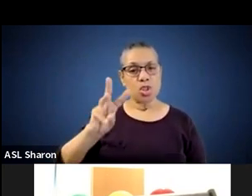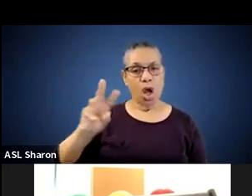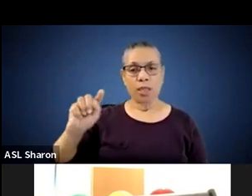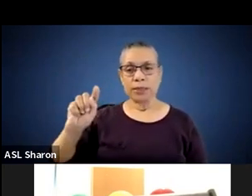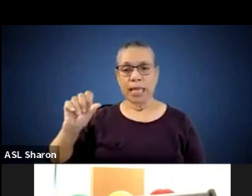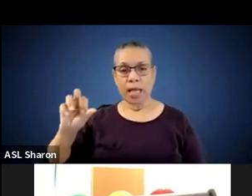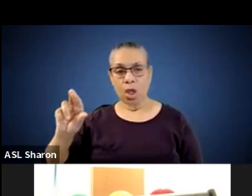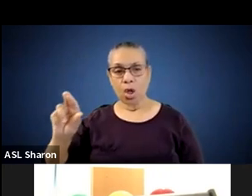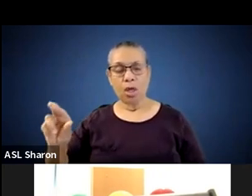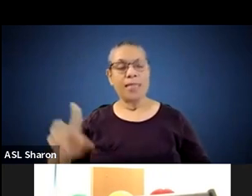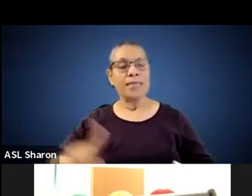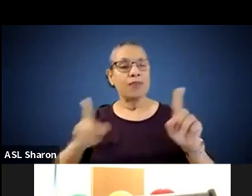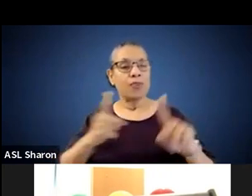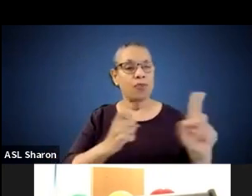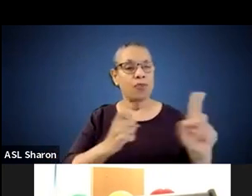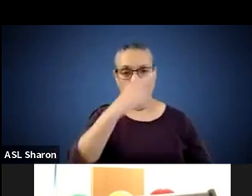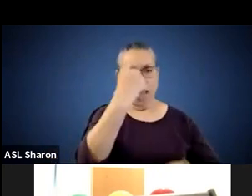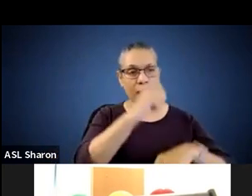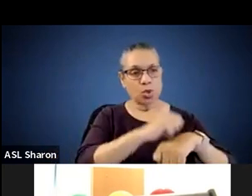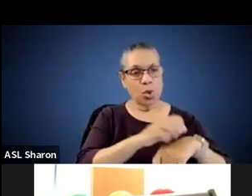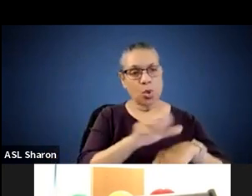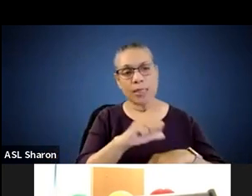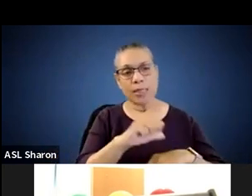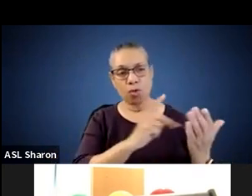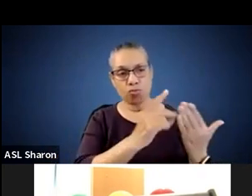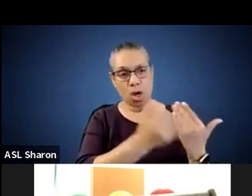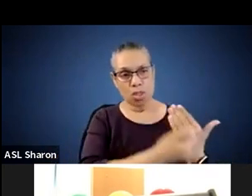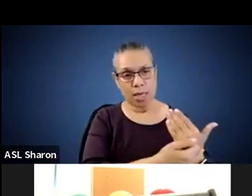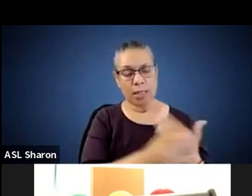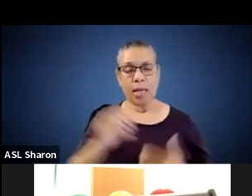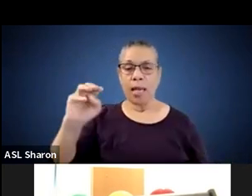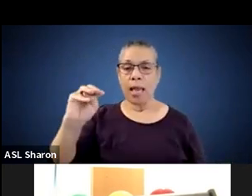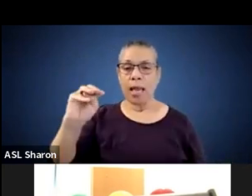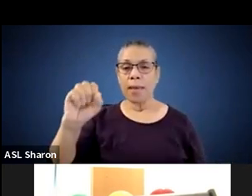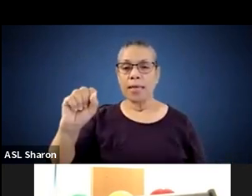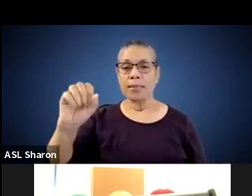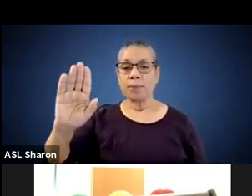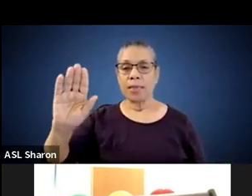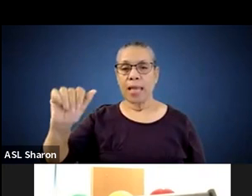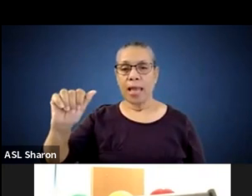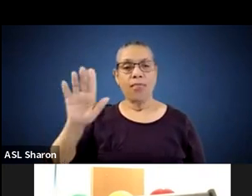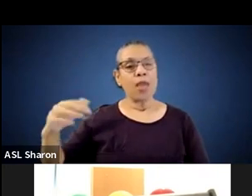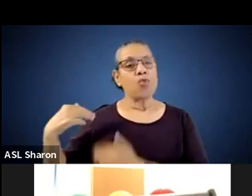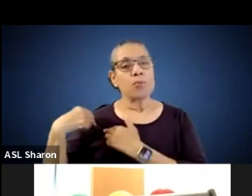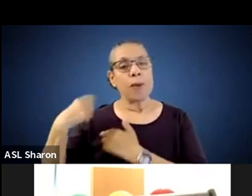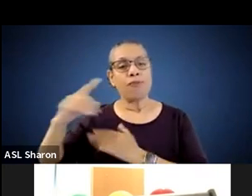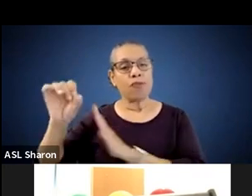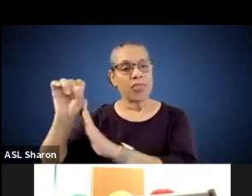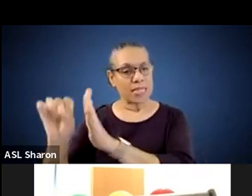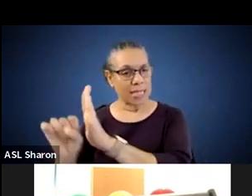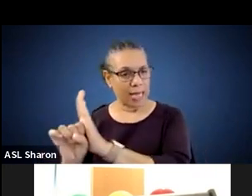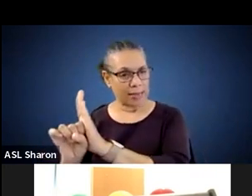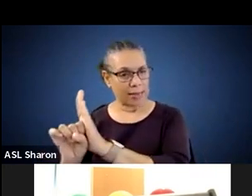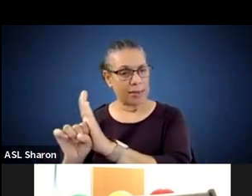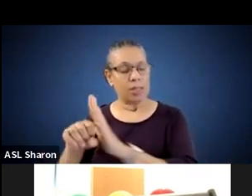the Blackstone in the previous projects msba made it very clear that they're responsible for the Commonwealth and as such there's only so many